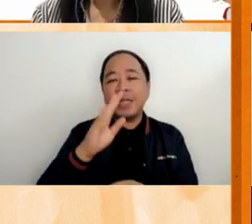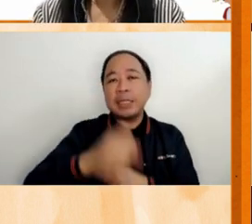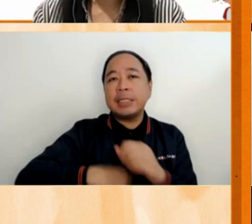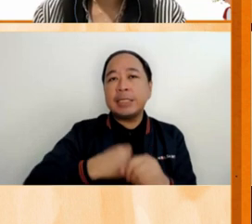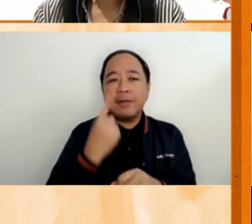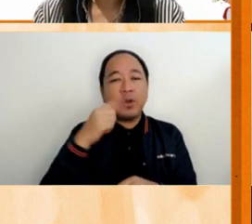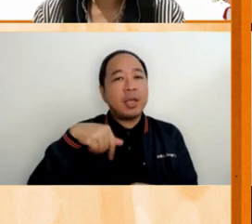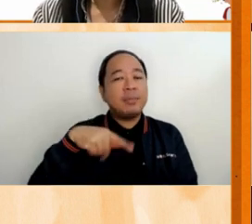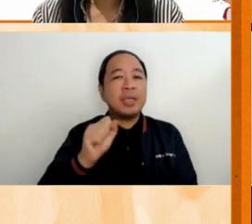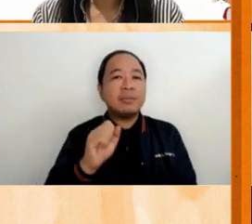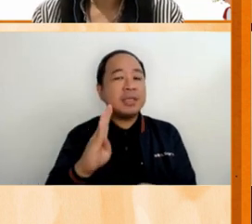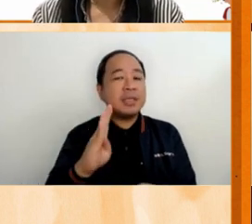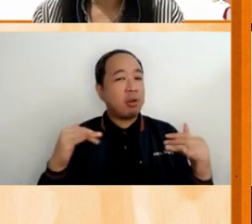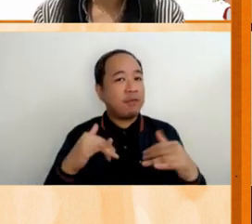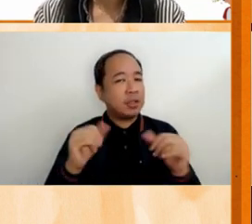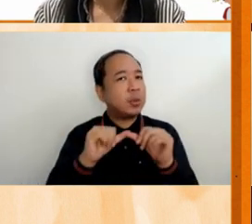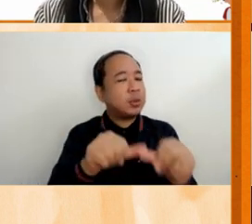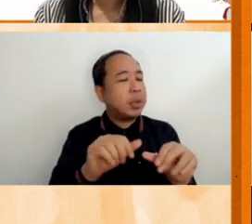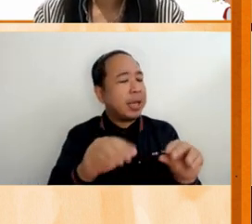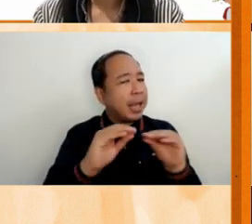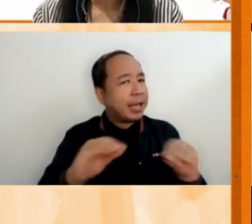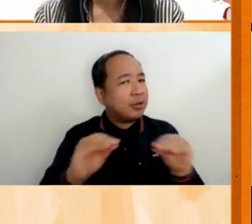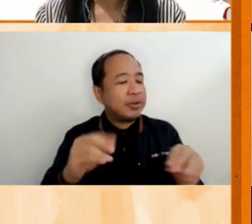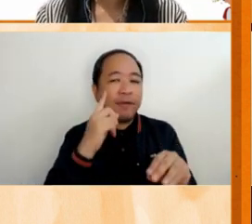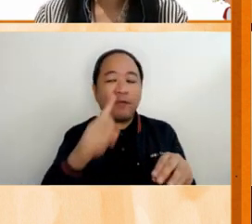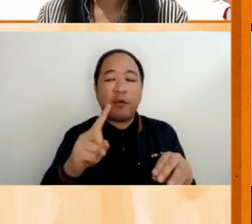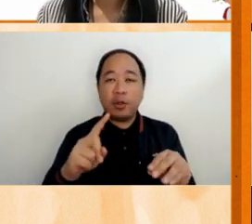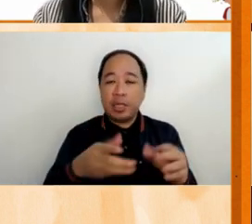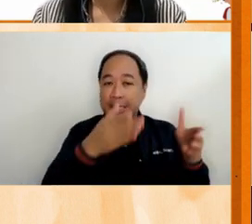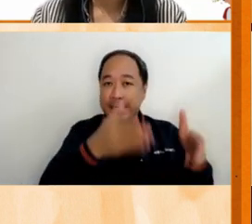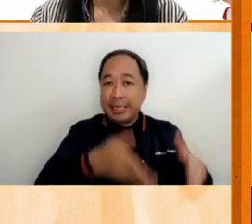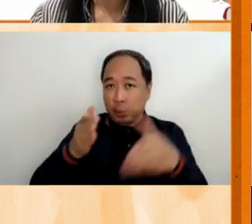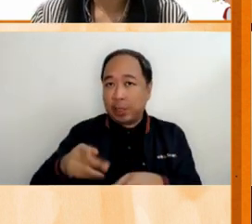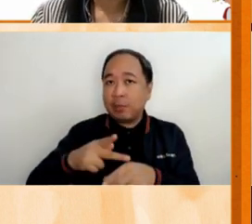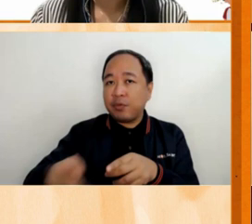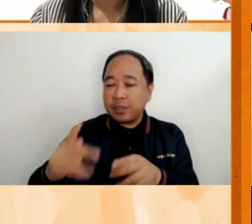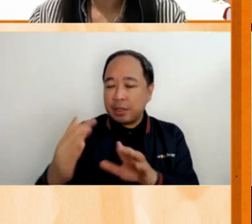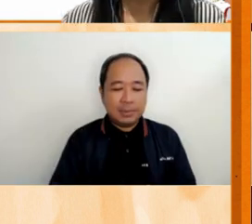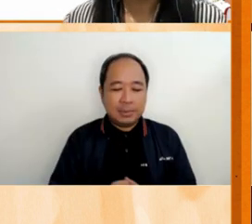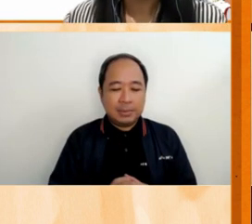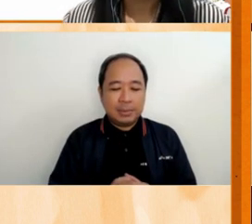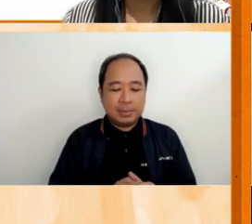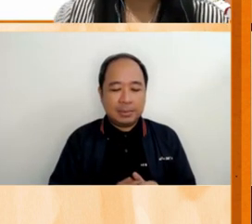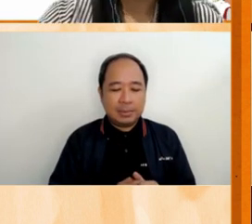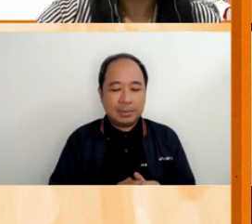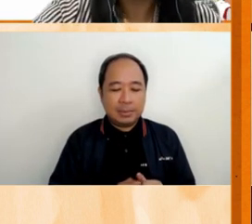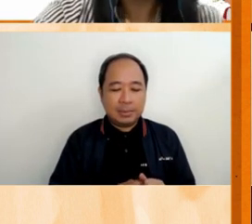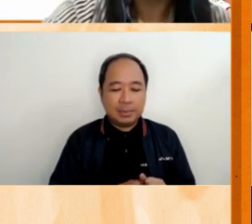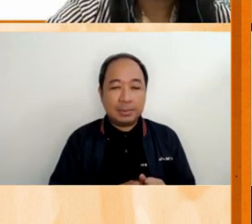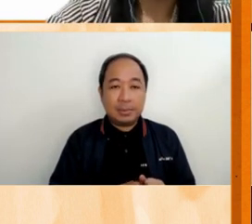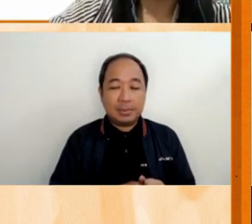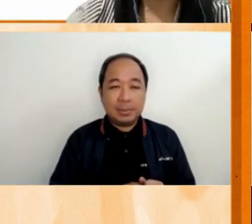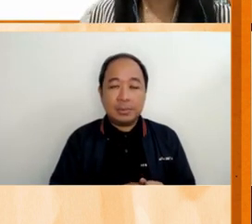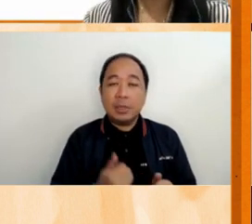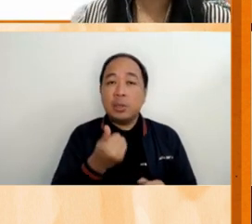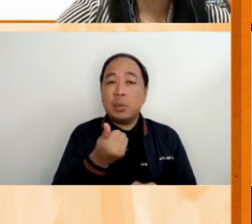a continuing education for individuals and professionals in the front line of child protection network. Good morning